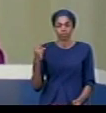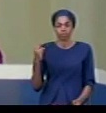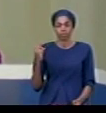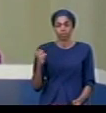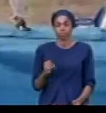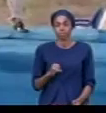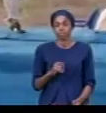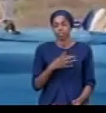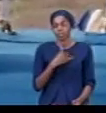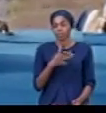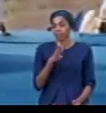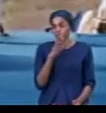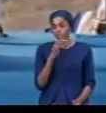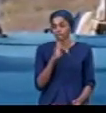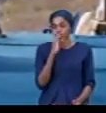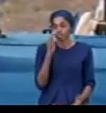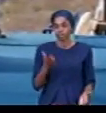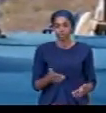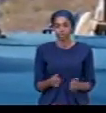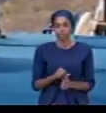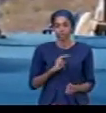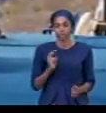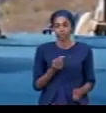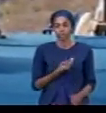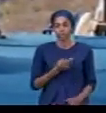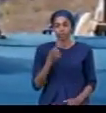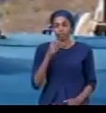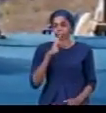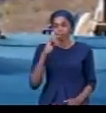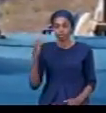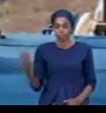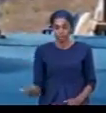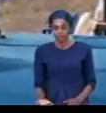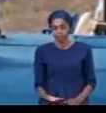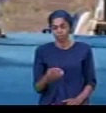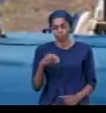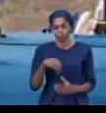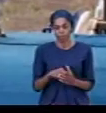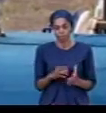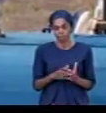here with us today. You are welcome in Jesus' name.